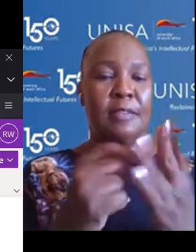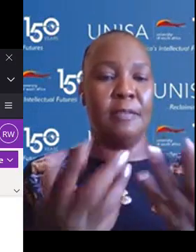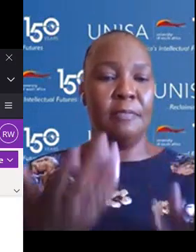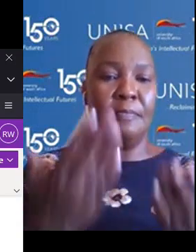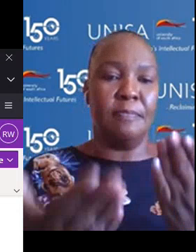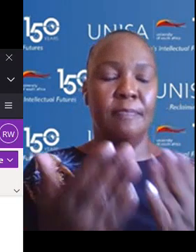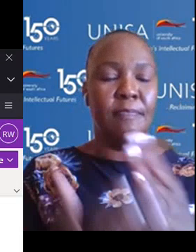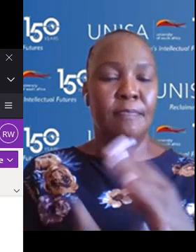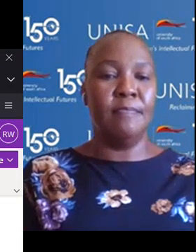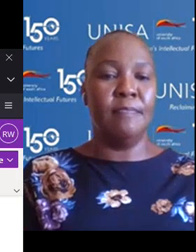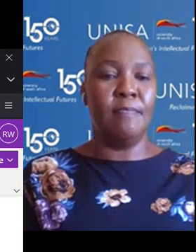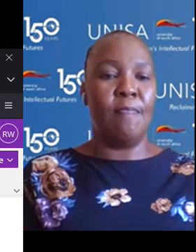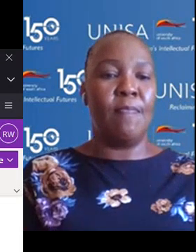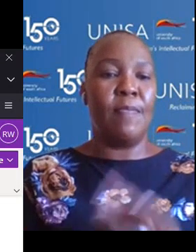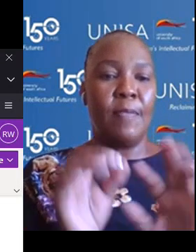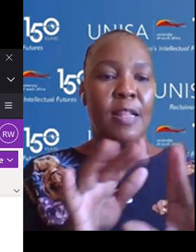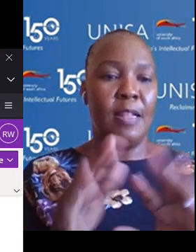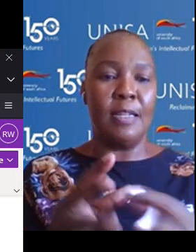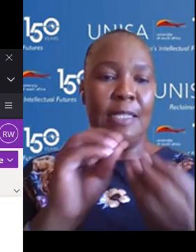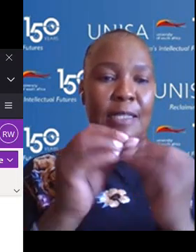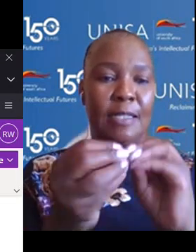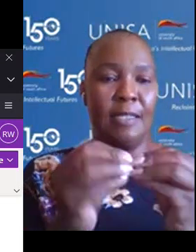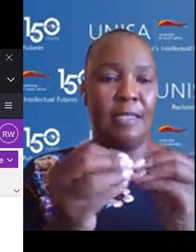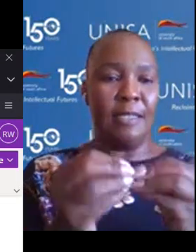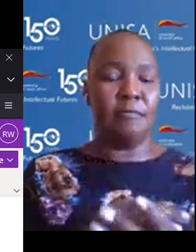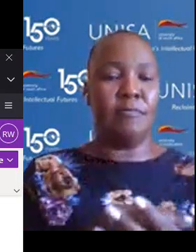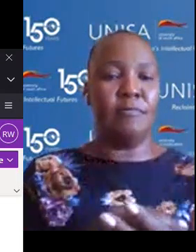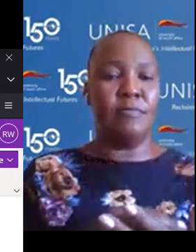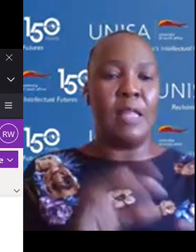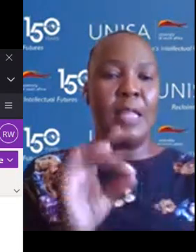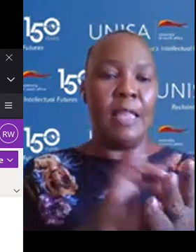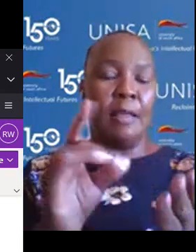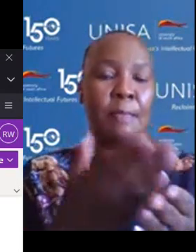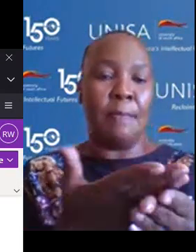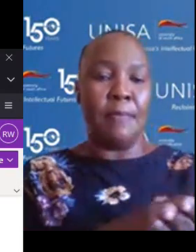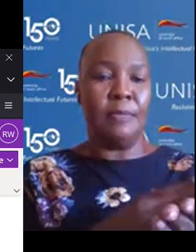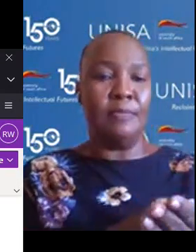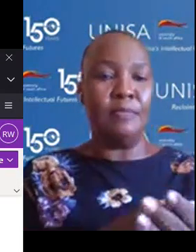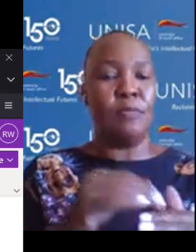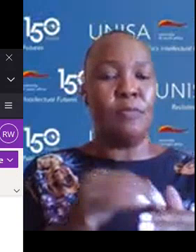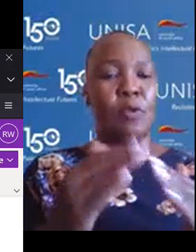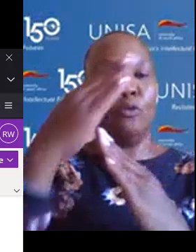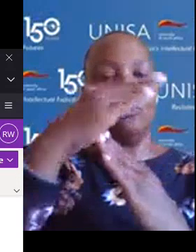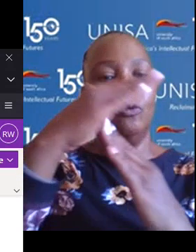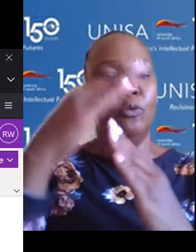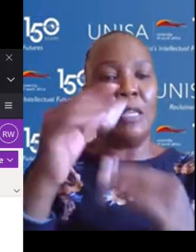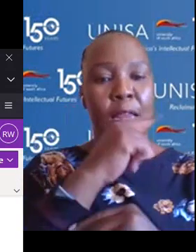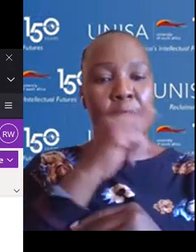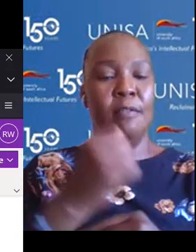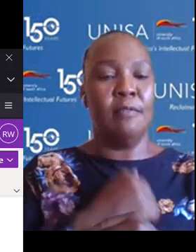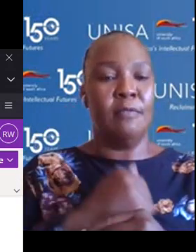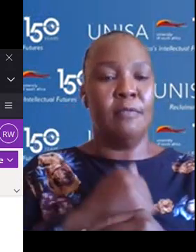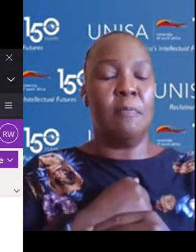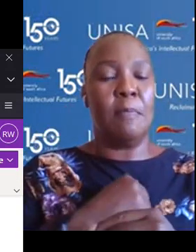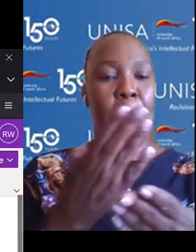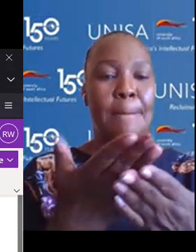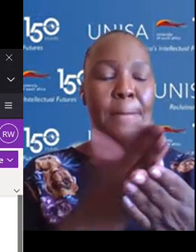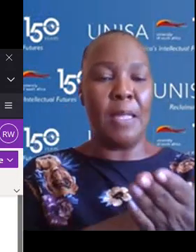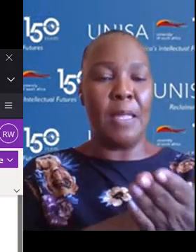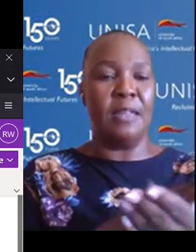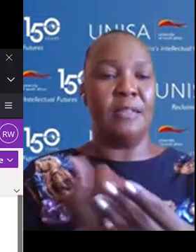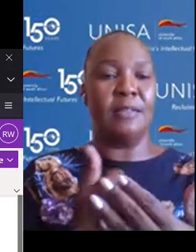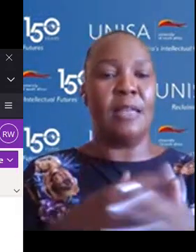I can just type in there. So it created for me a blank page. I typed at the top just the name for my page. And